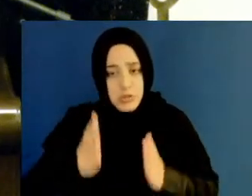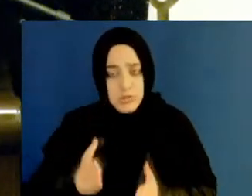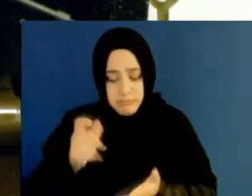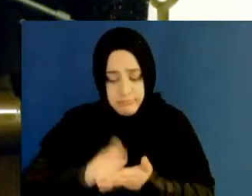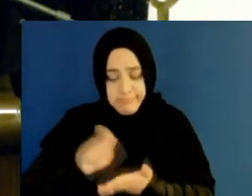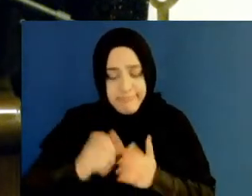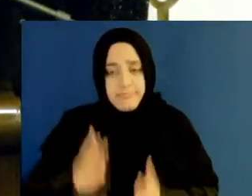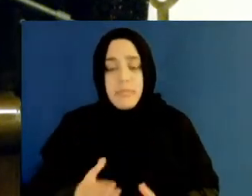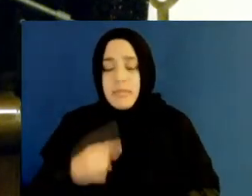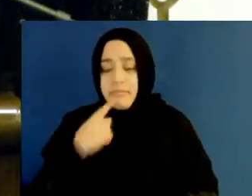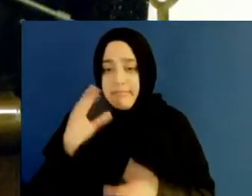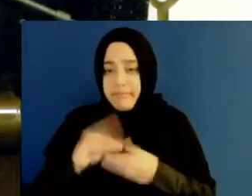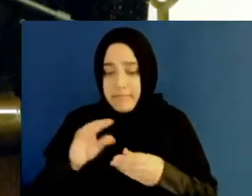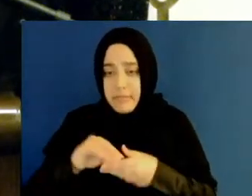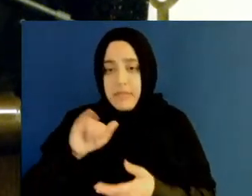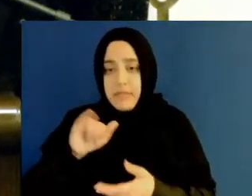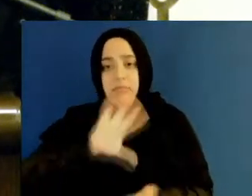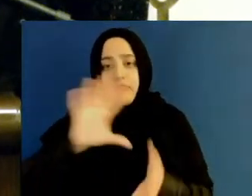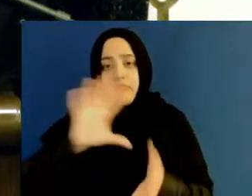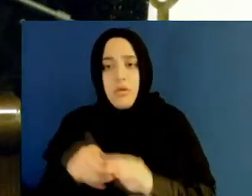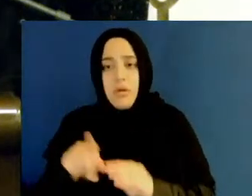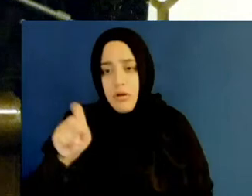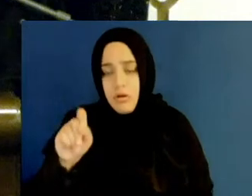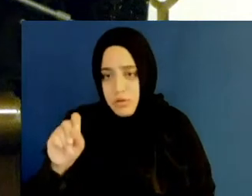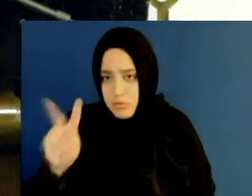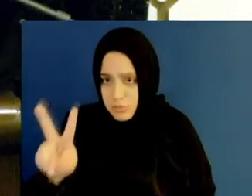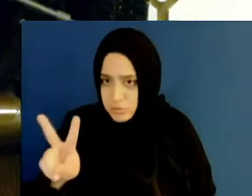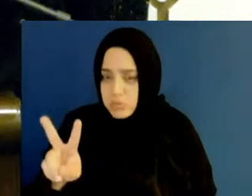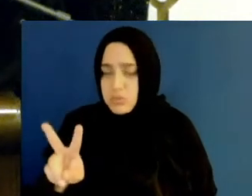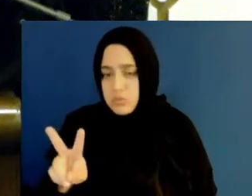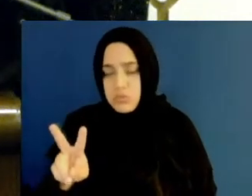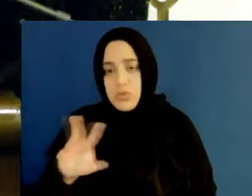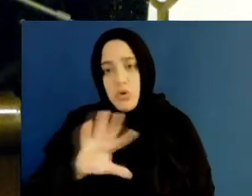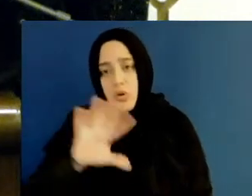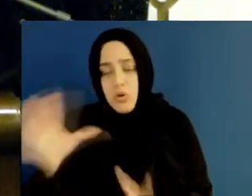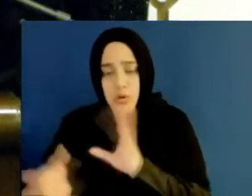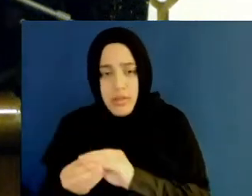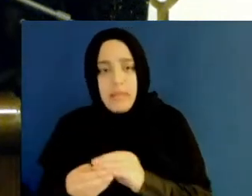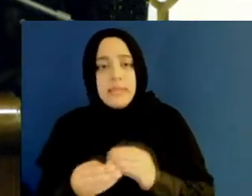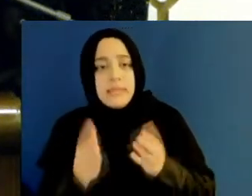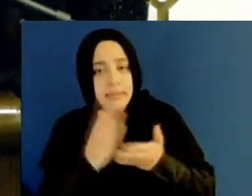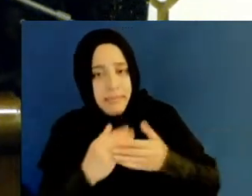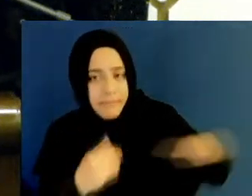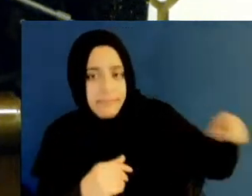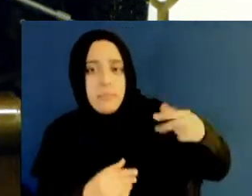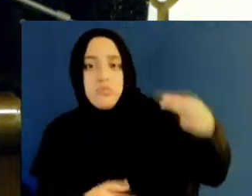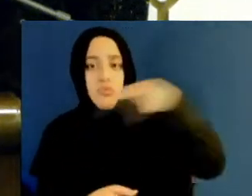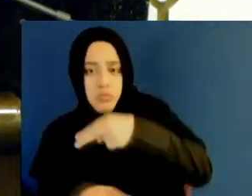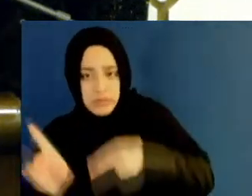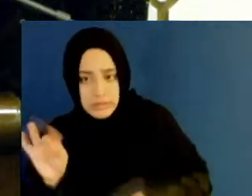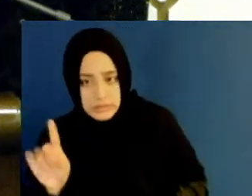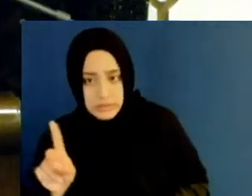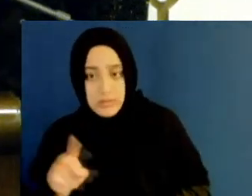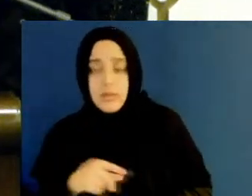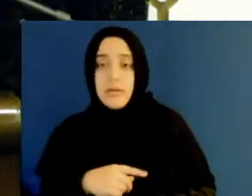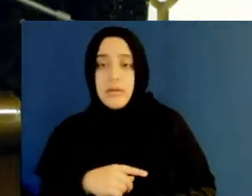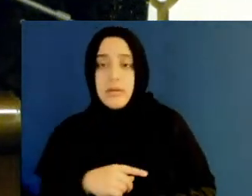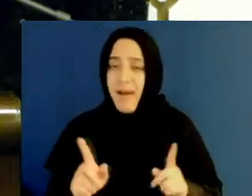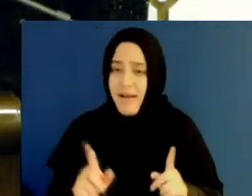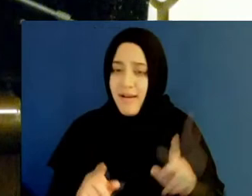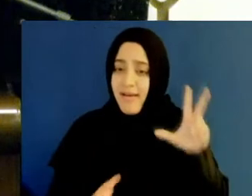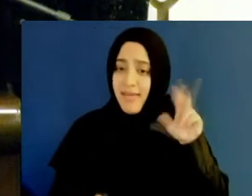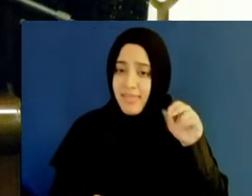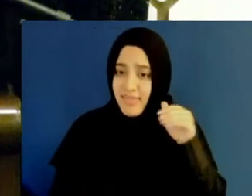72 from the Qadha, from the generals, bila shakin wala raib. But it was not that you had 30,000 men come